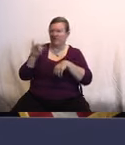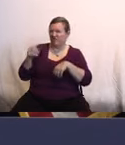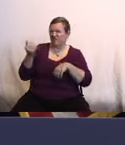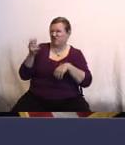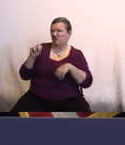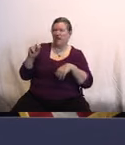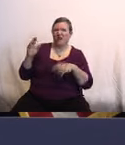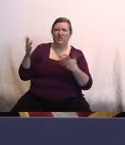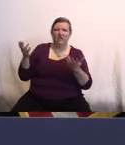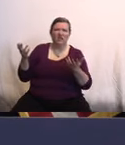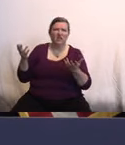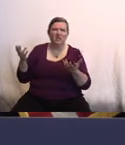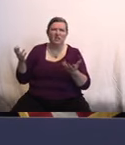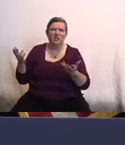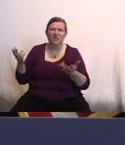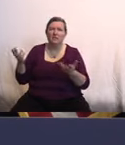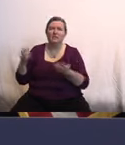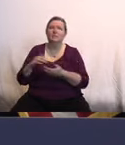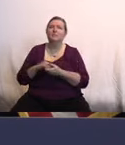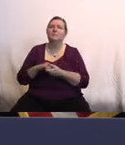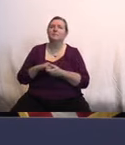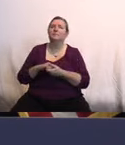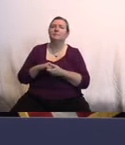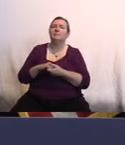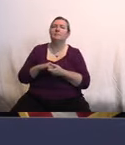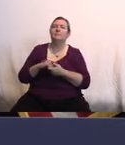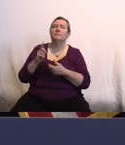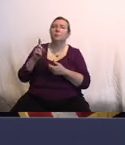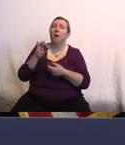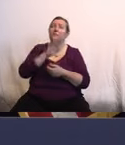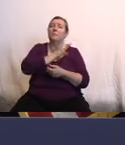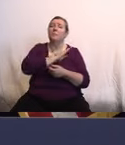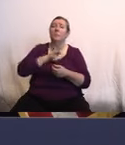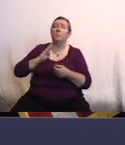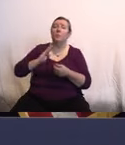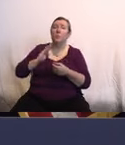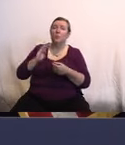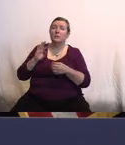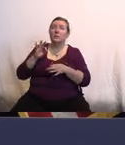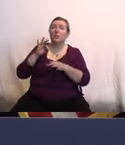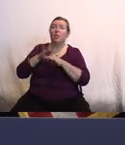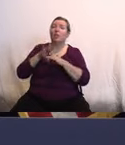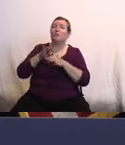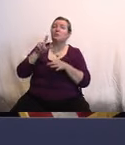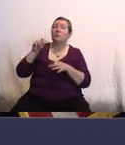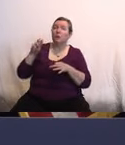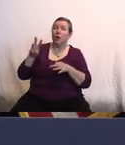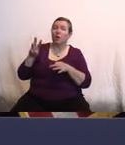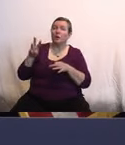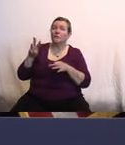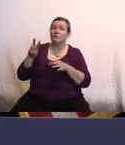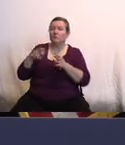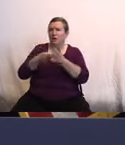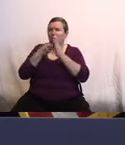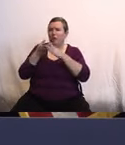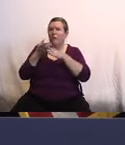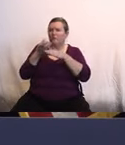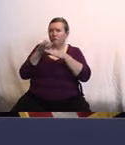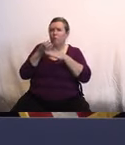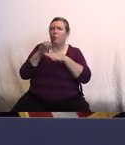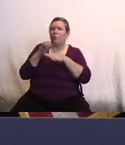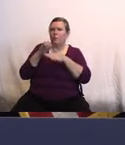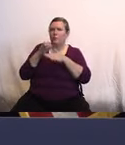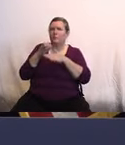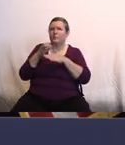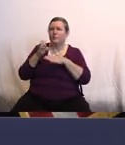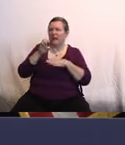Law Enforcement Commission that has been vacant for more than 4 years. Now that your new term has begun, do you intend to nominate anyone to fill that seat anytime soon? Thank you.